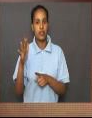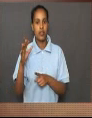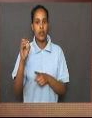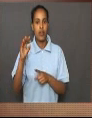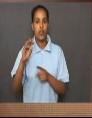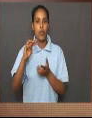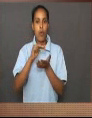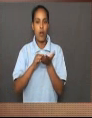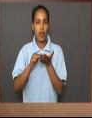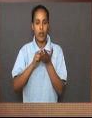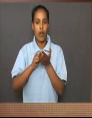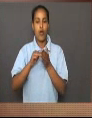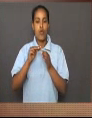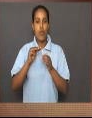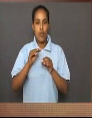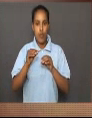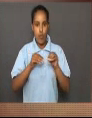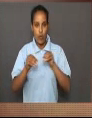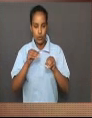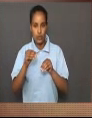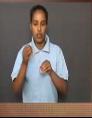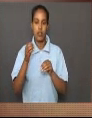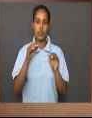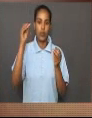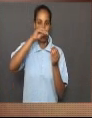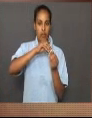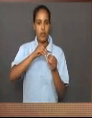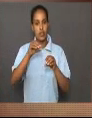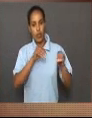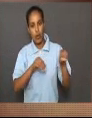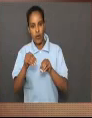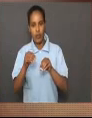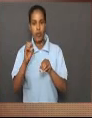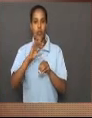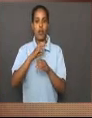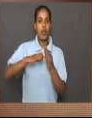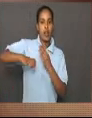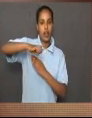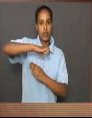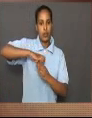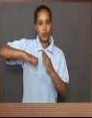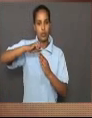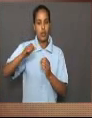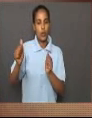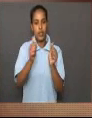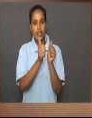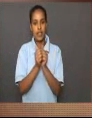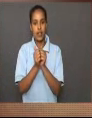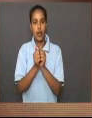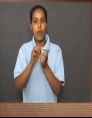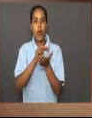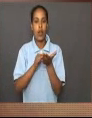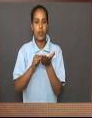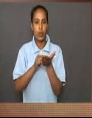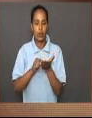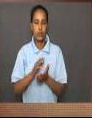of molecular motion as well as the movement of electrons within